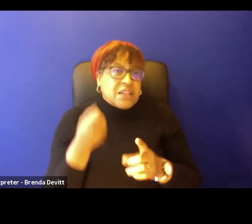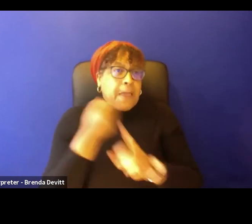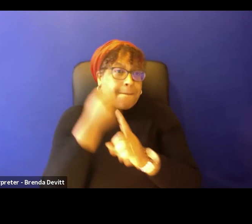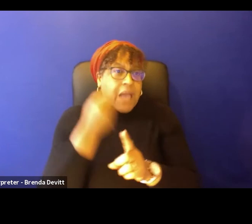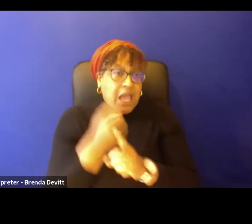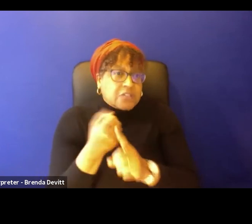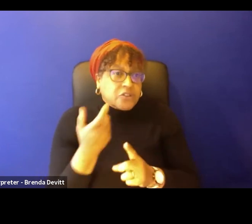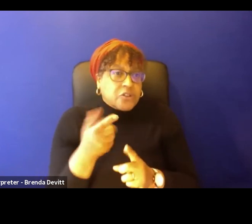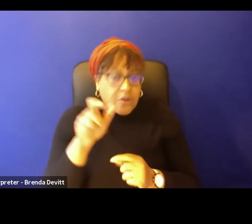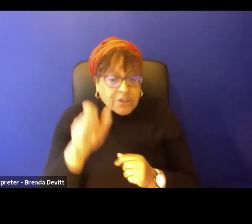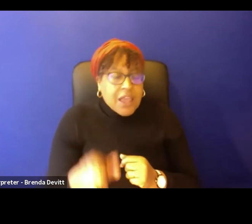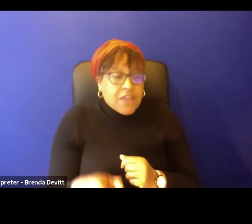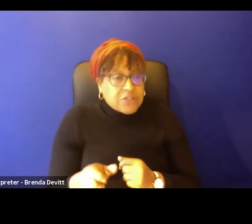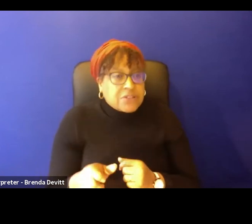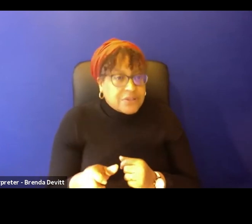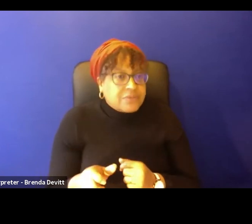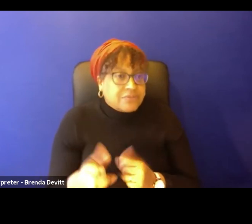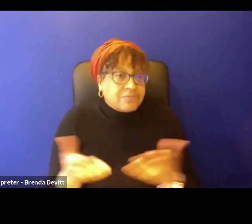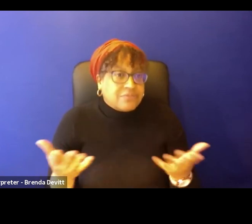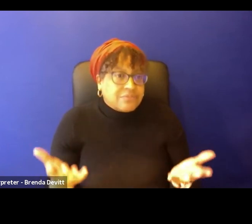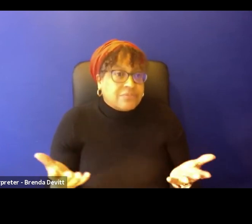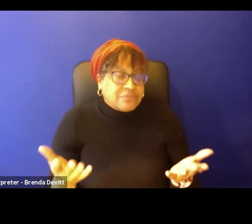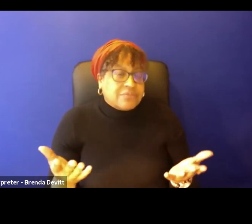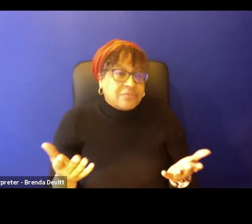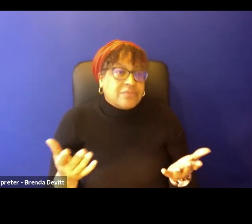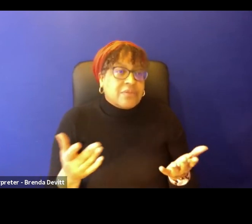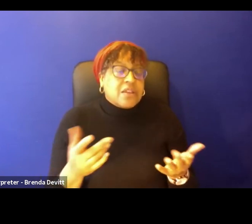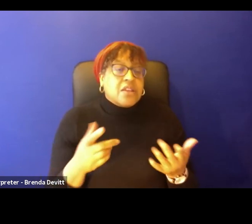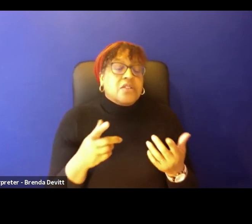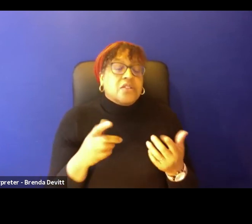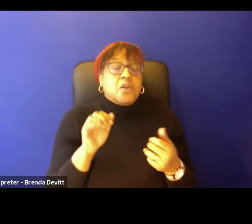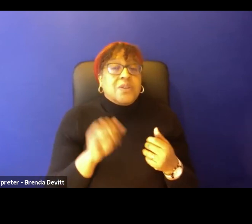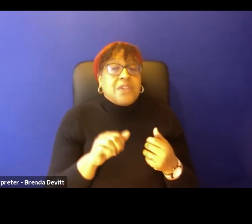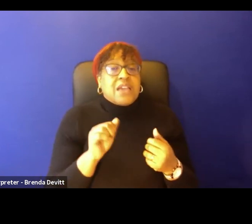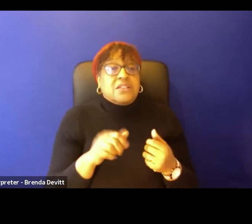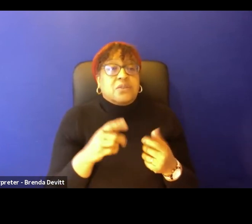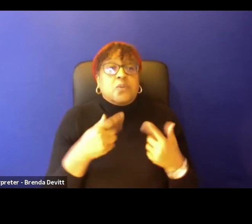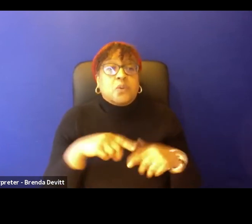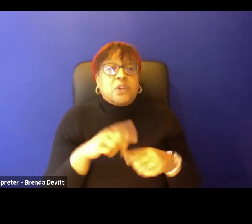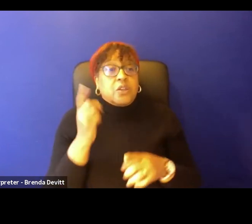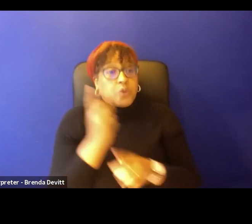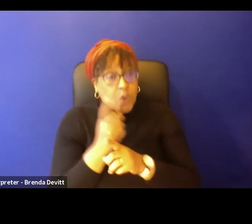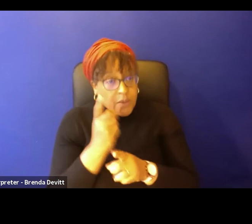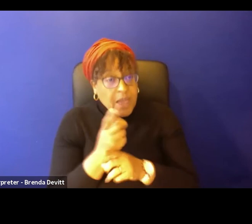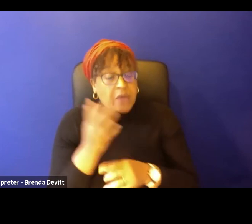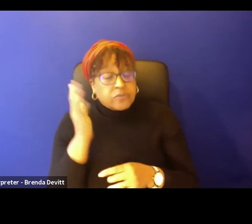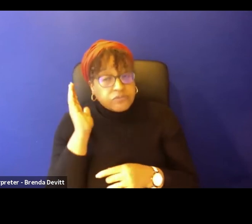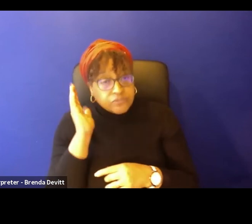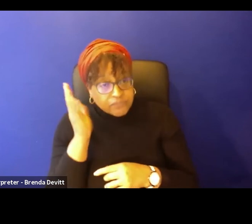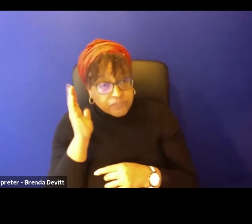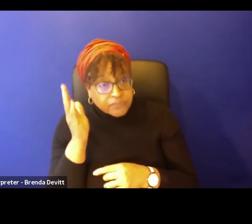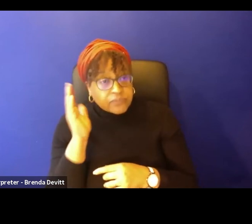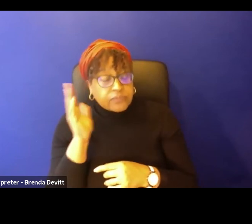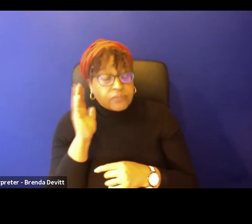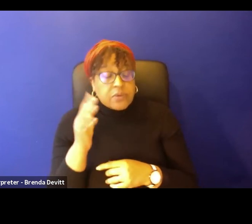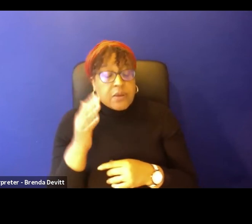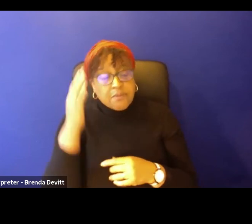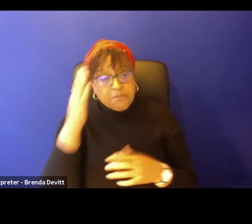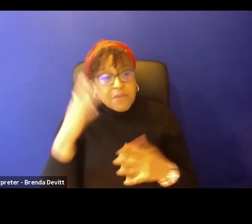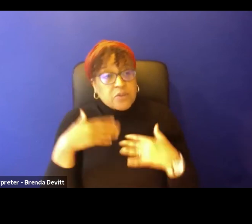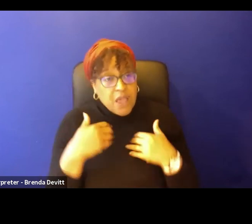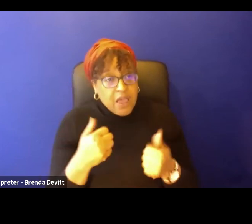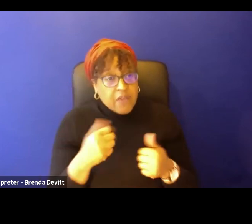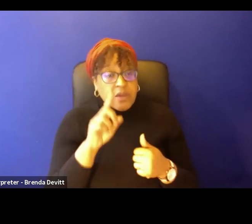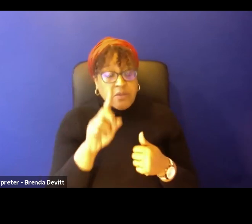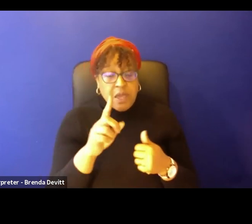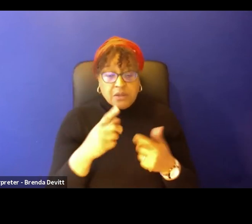there. So yeah, we do touch on it, but clearly the other thing that we generally do, and we always encourage with a lot of